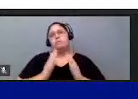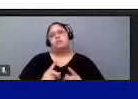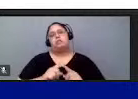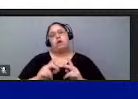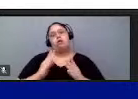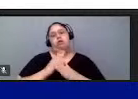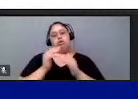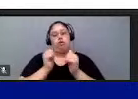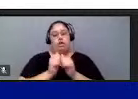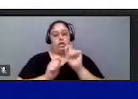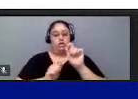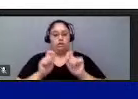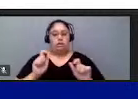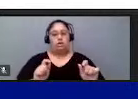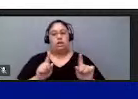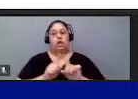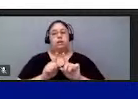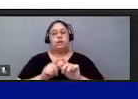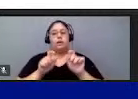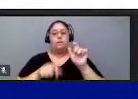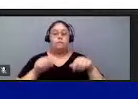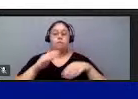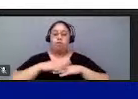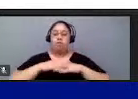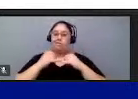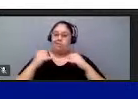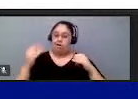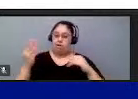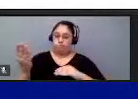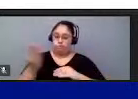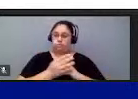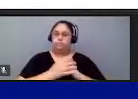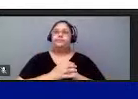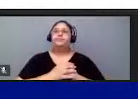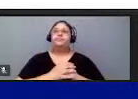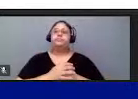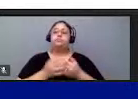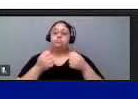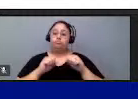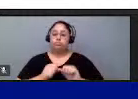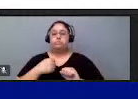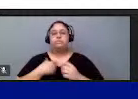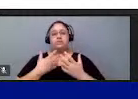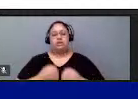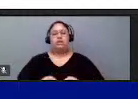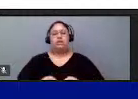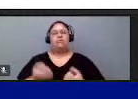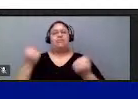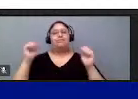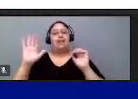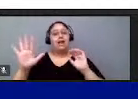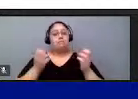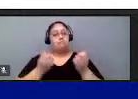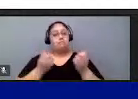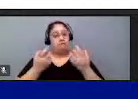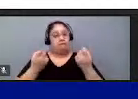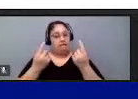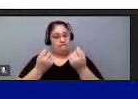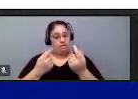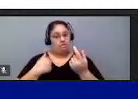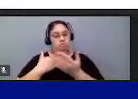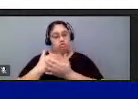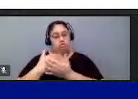colleagues and with people online CH I have 11 slides to share with you